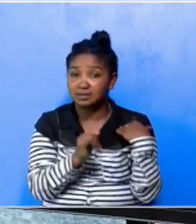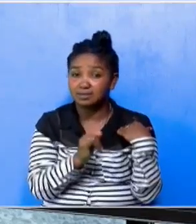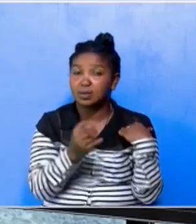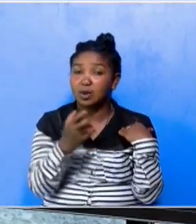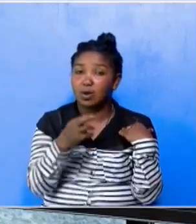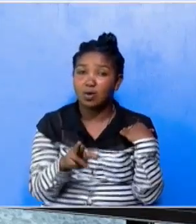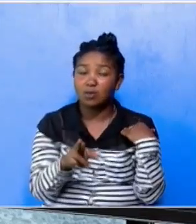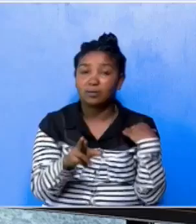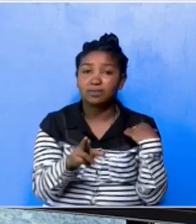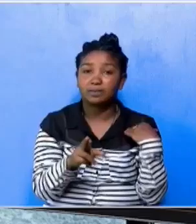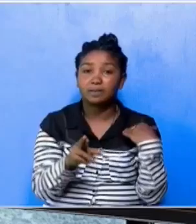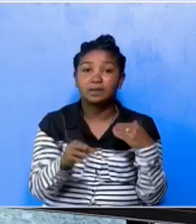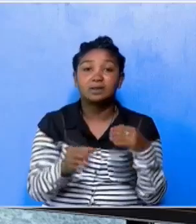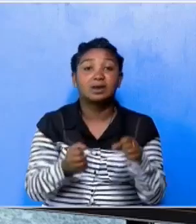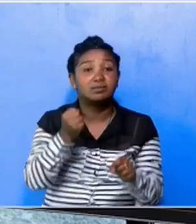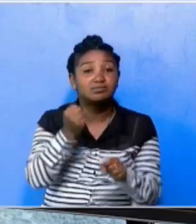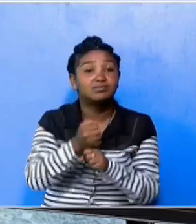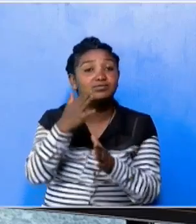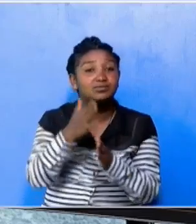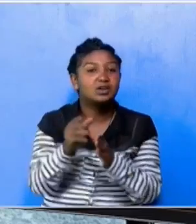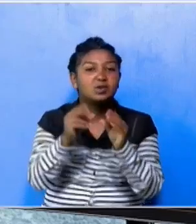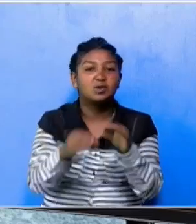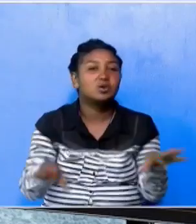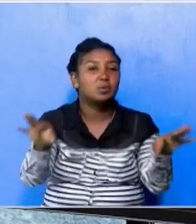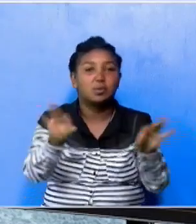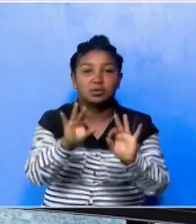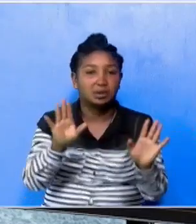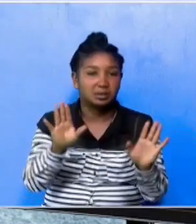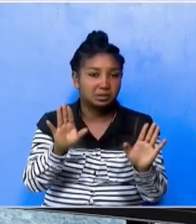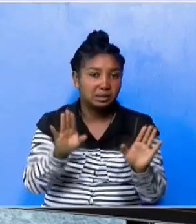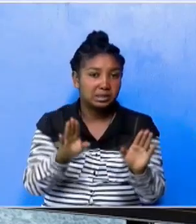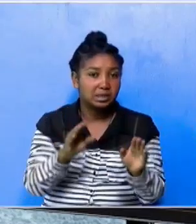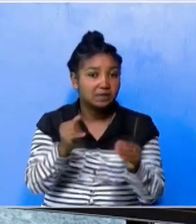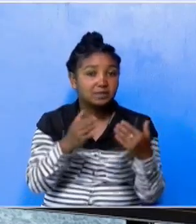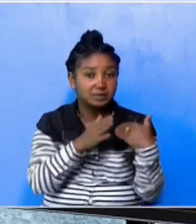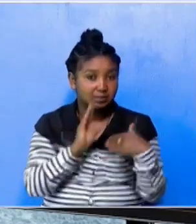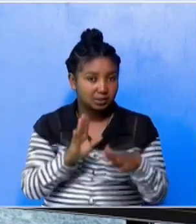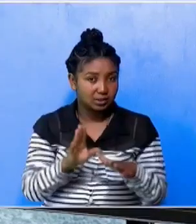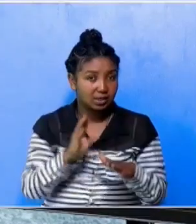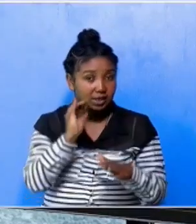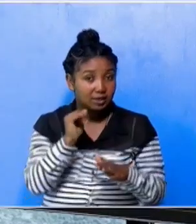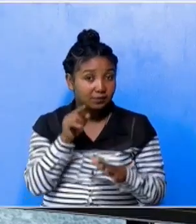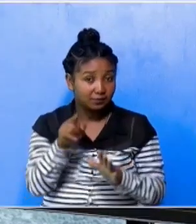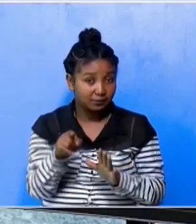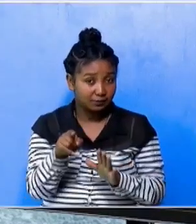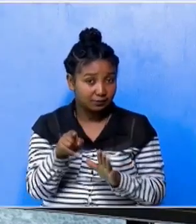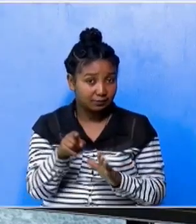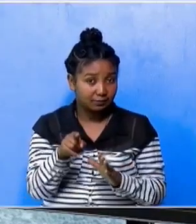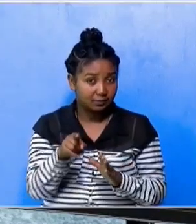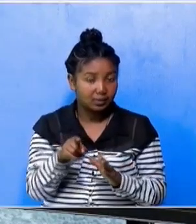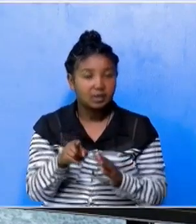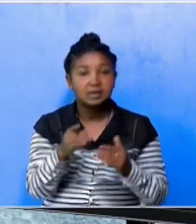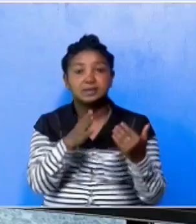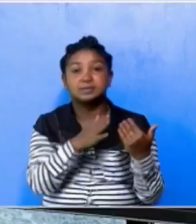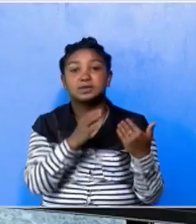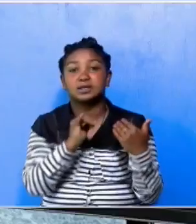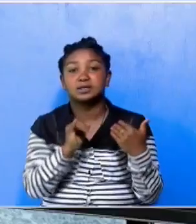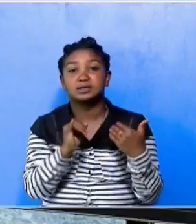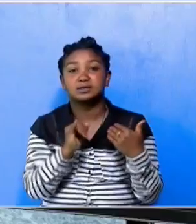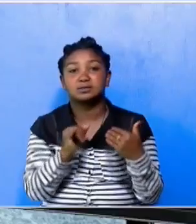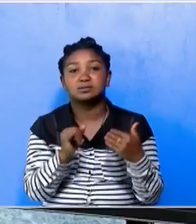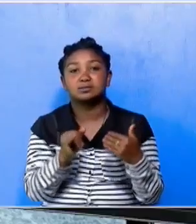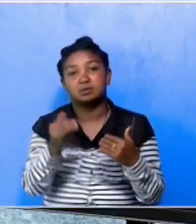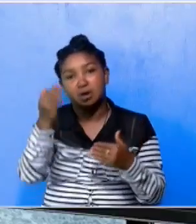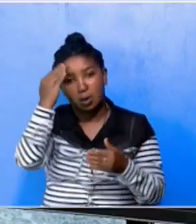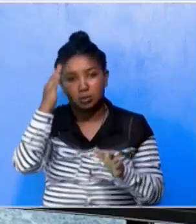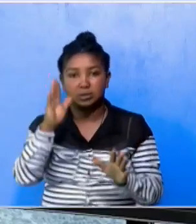or the doer of the action is not important in the subject if the subject is noun.